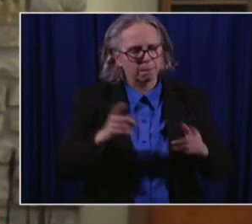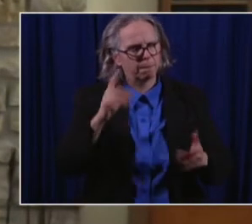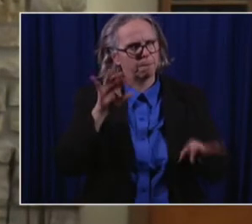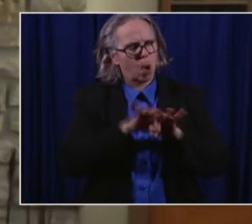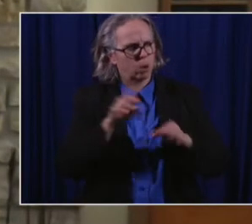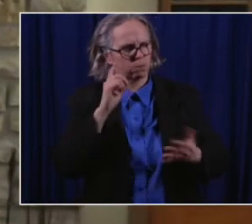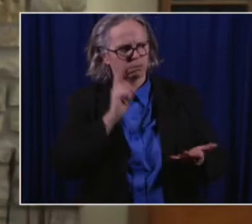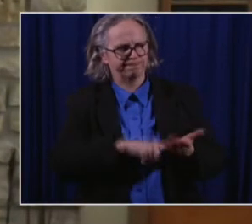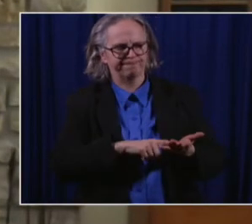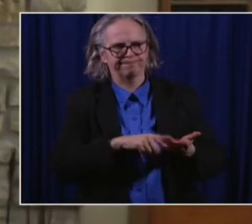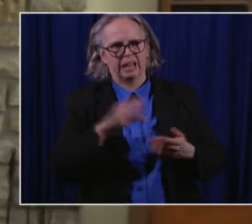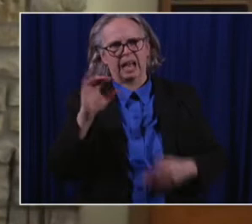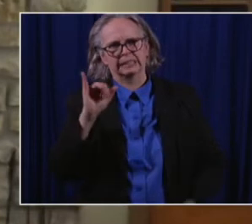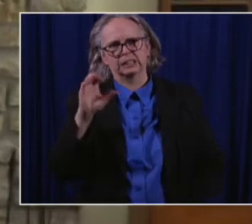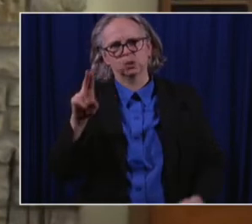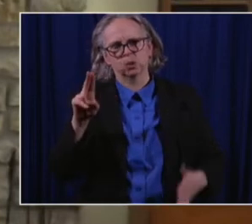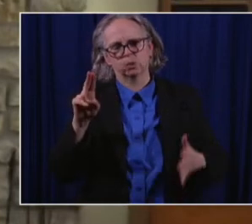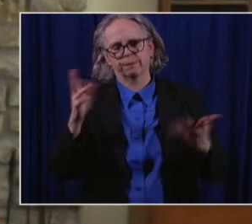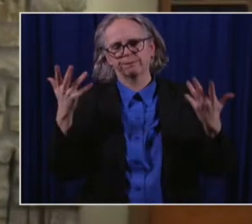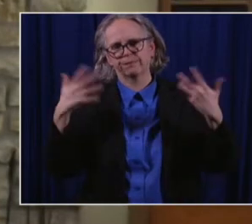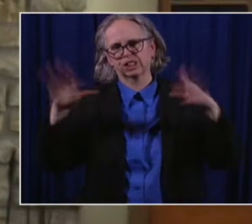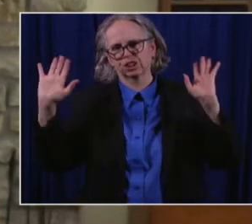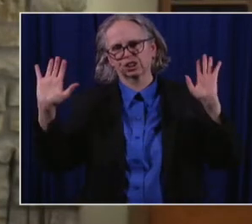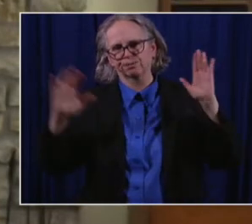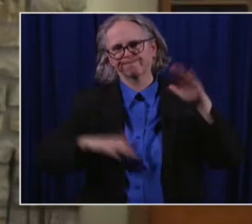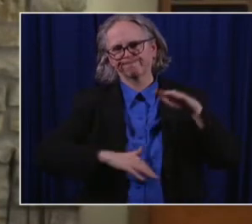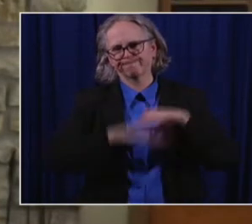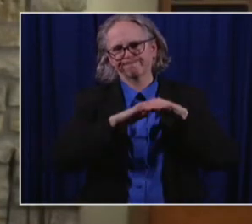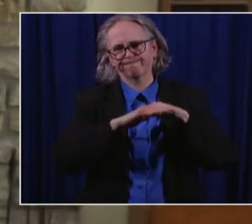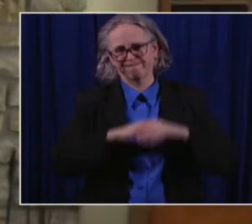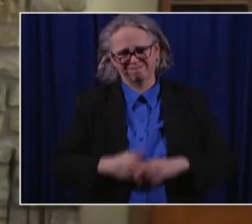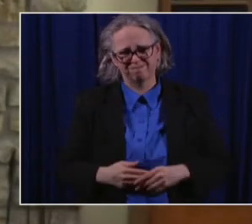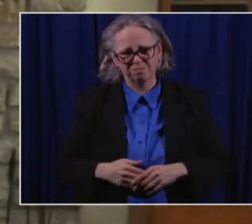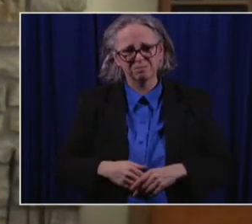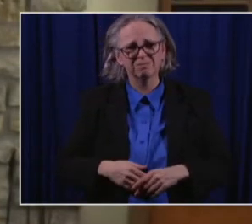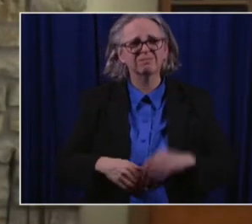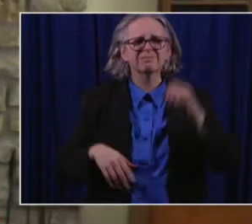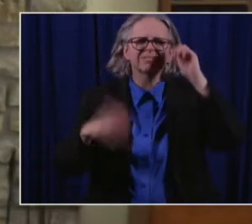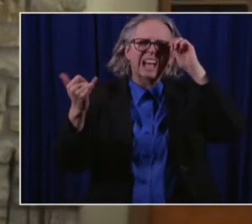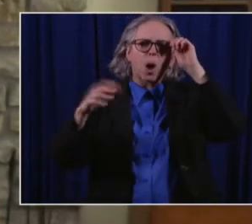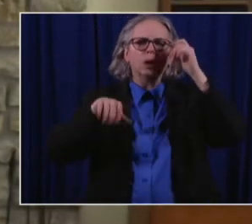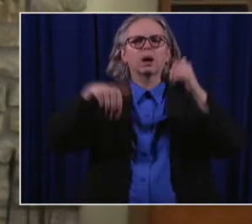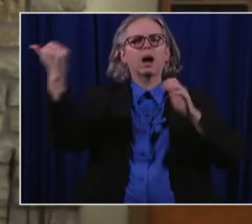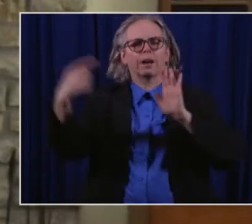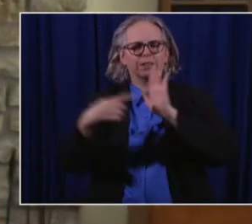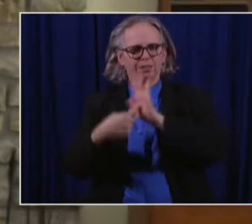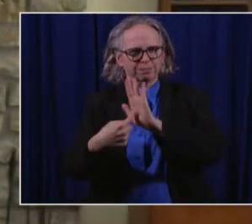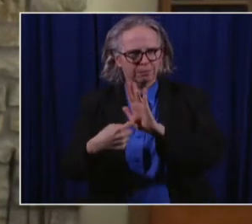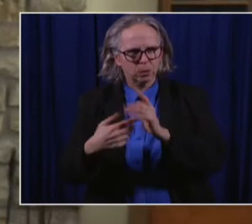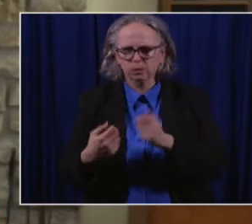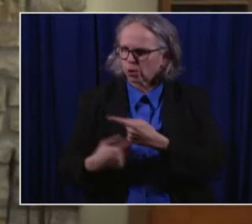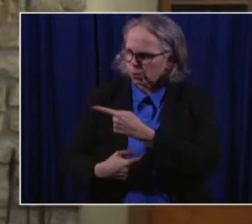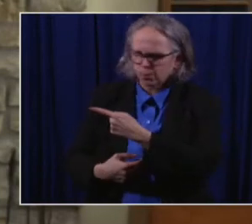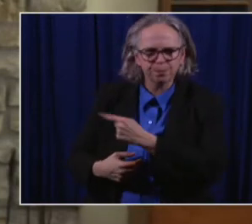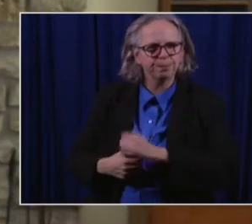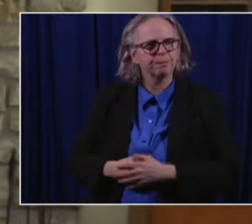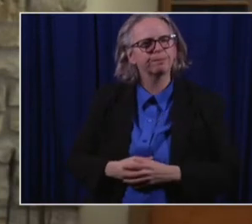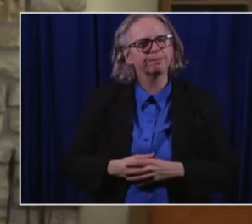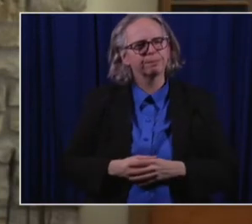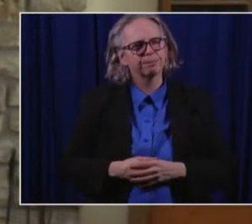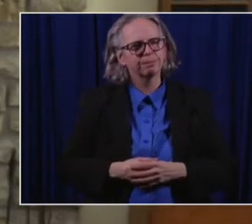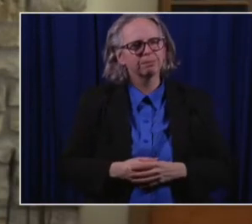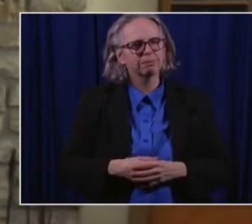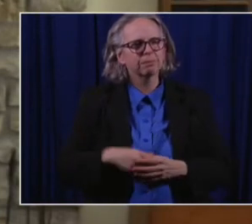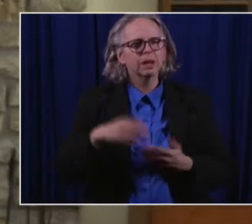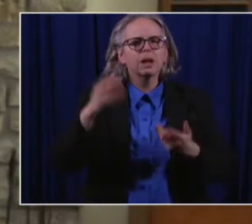our chart that we had up here a moment ago, 1 to 88, which simply shows what is the spread in your county. What's